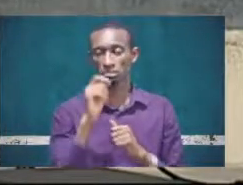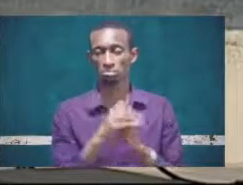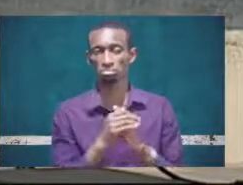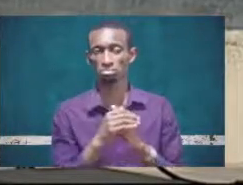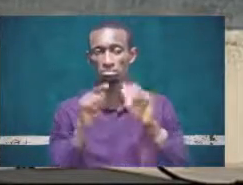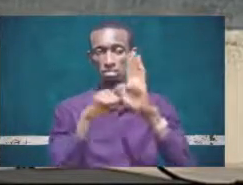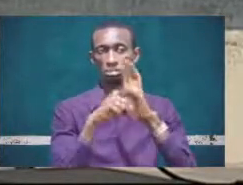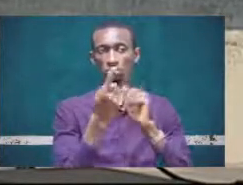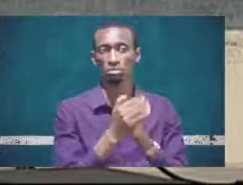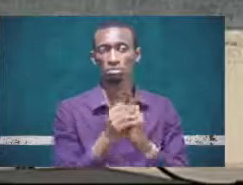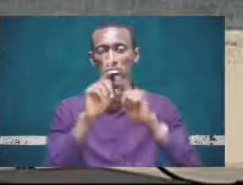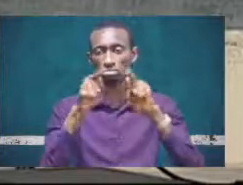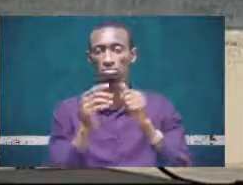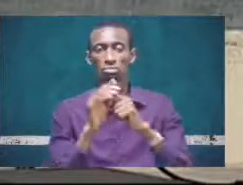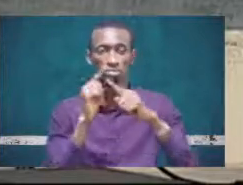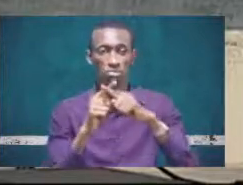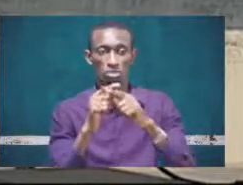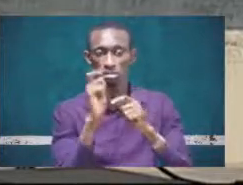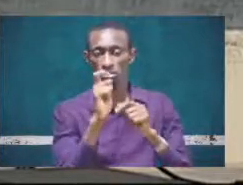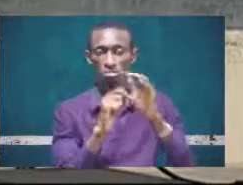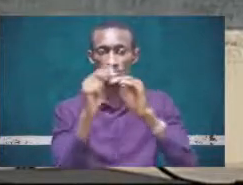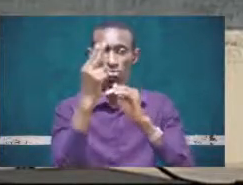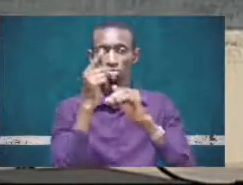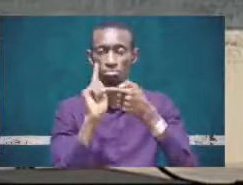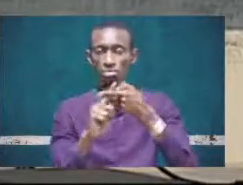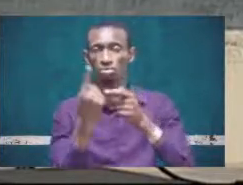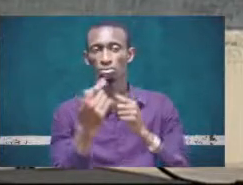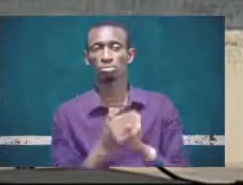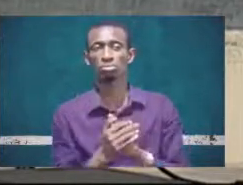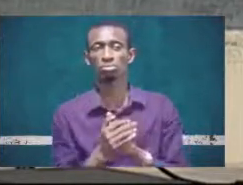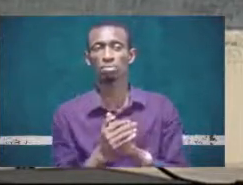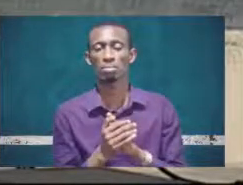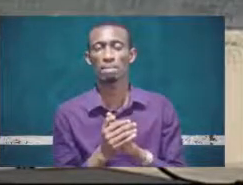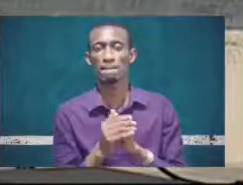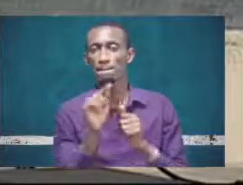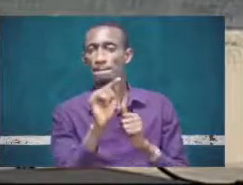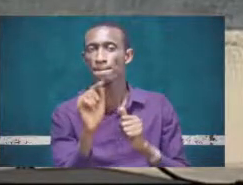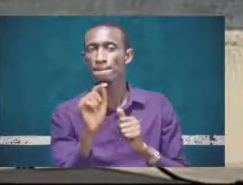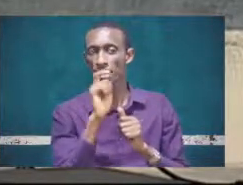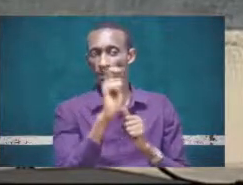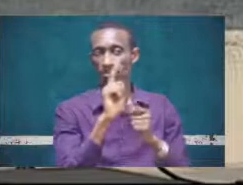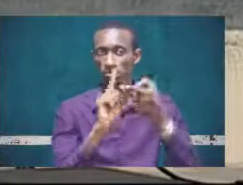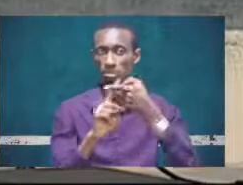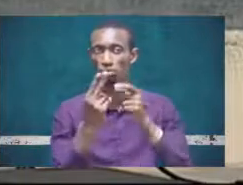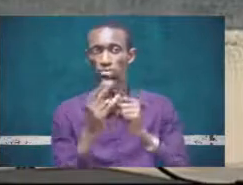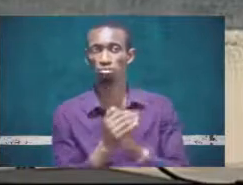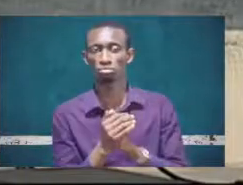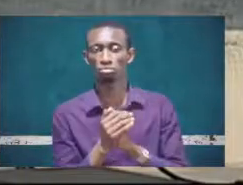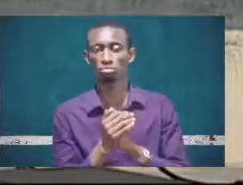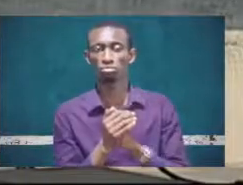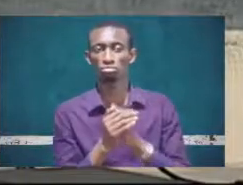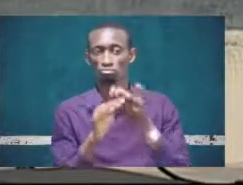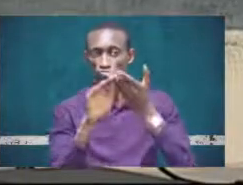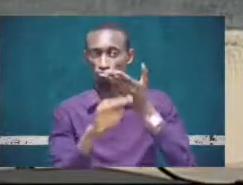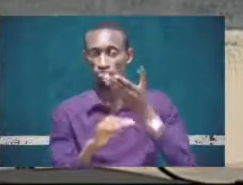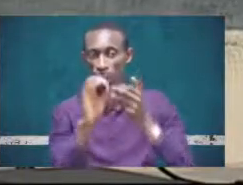1 times x squared plus 1 divided by x plus 2 less than 0,